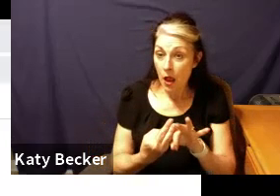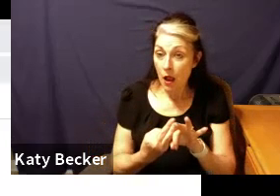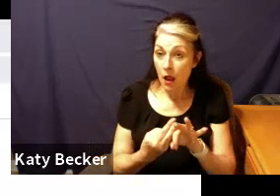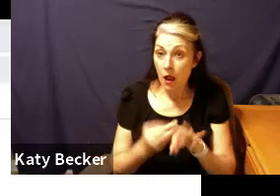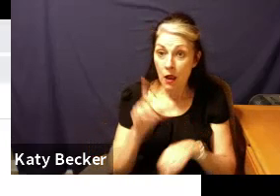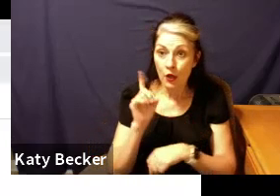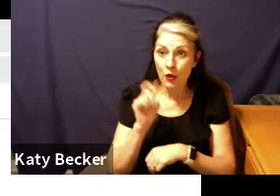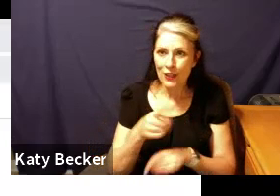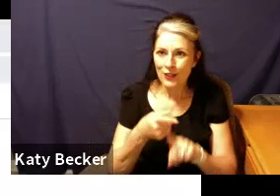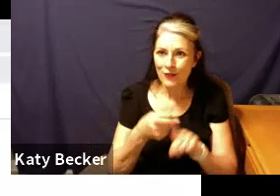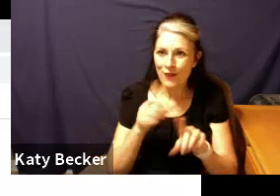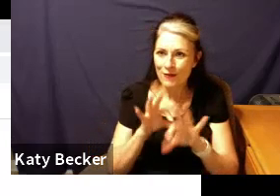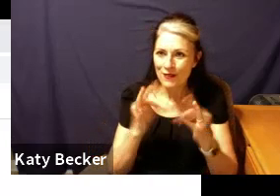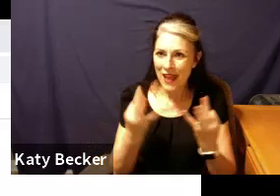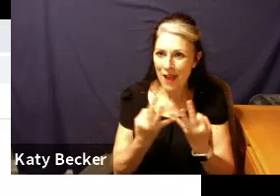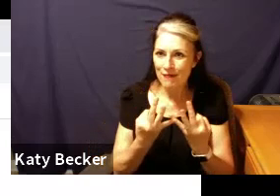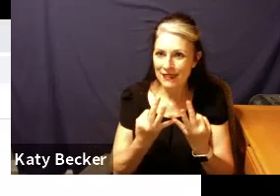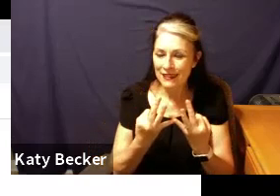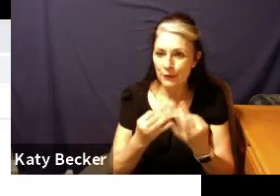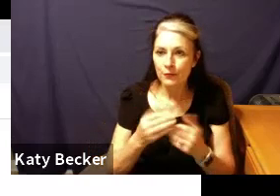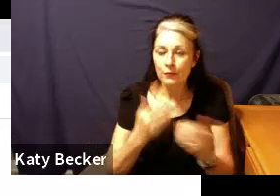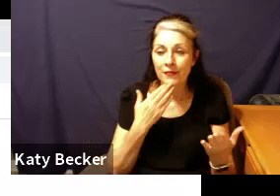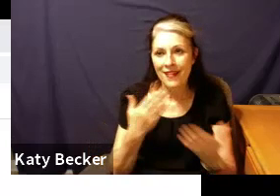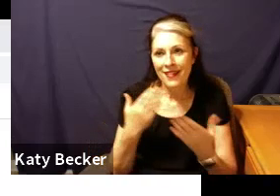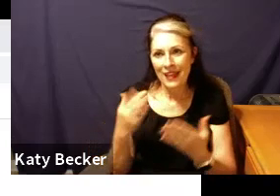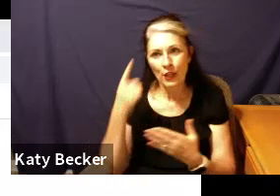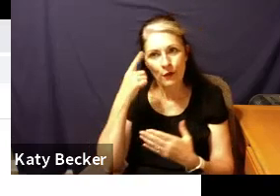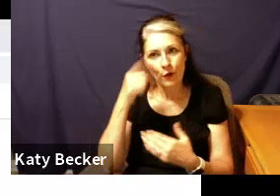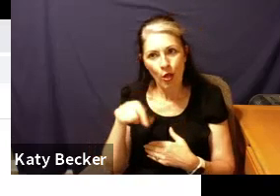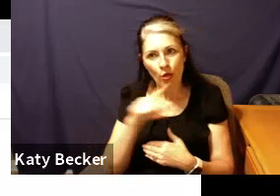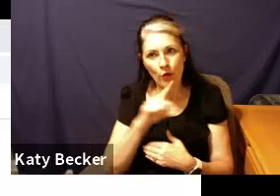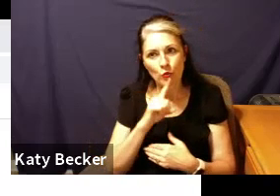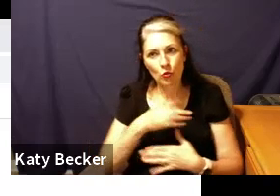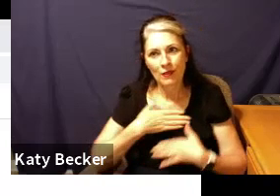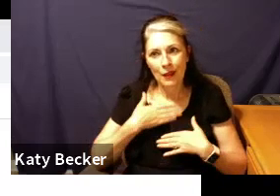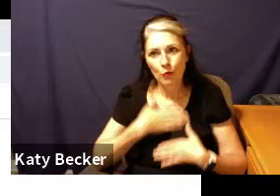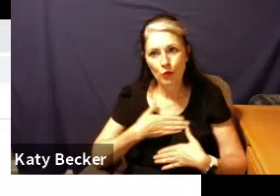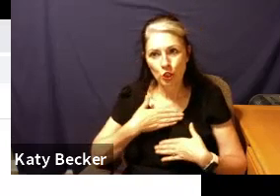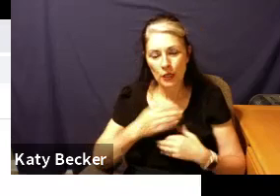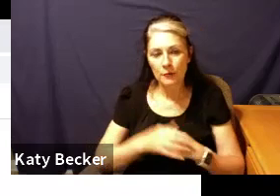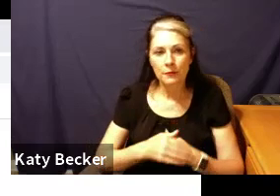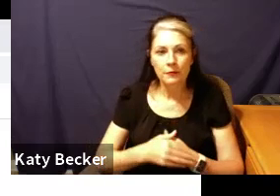from our families. So thank you for those. We really appreciate them.